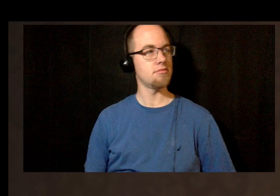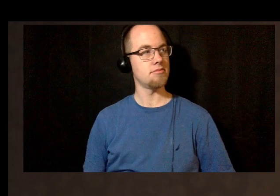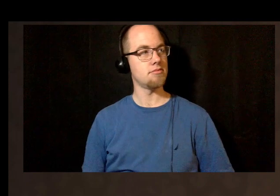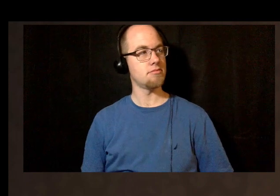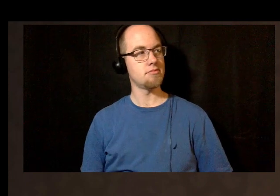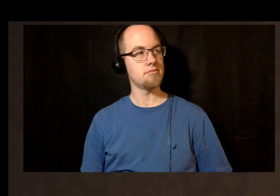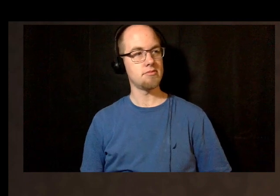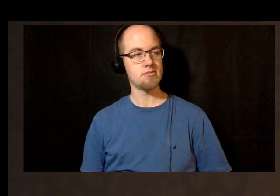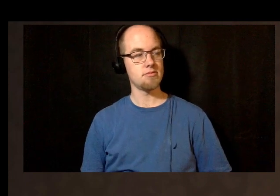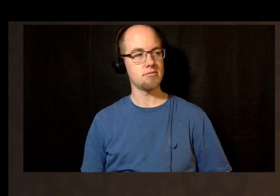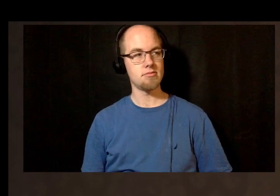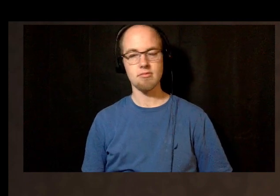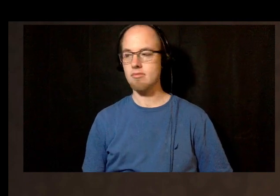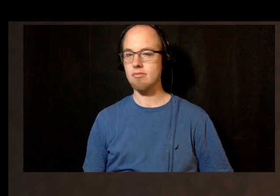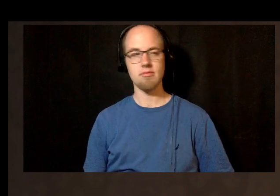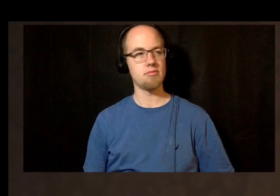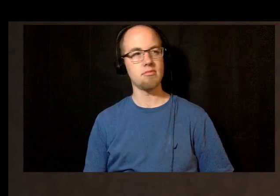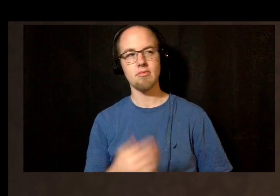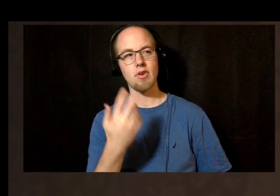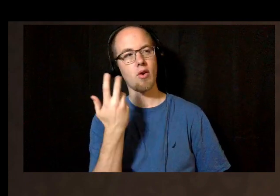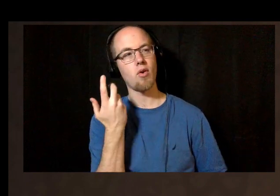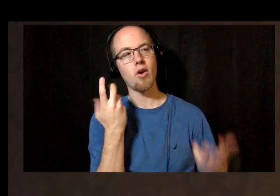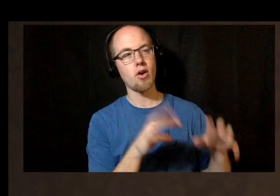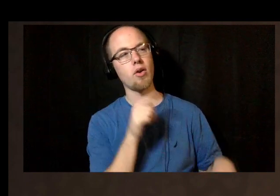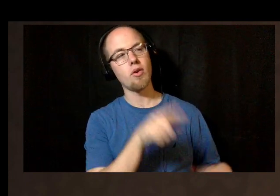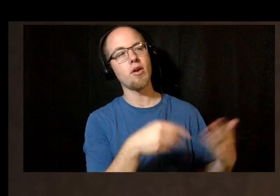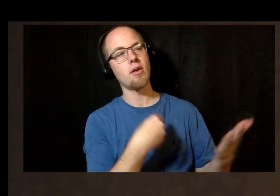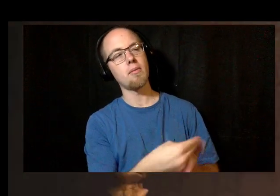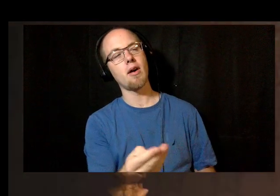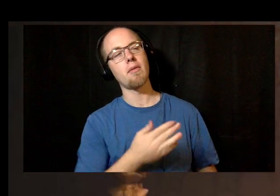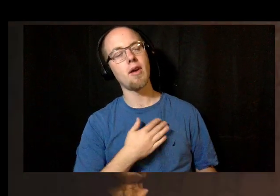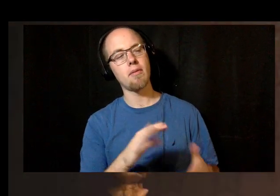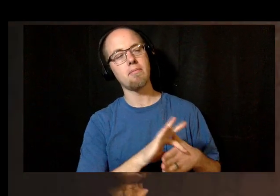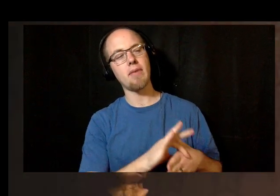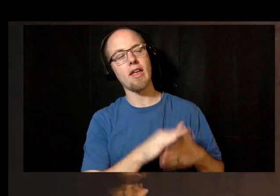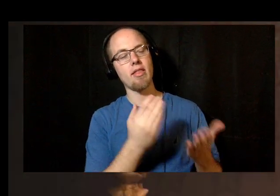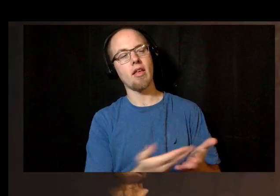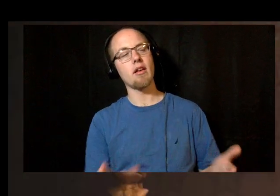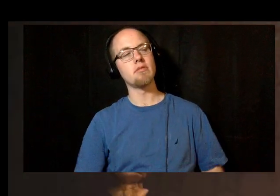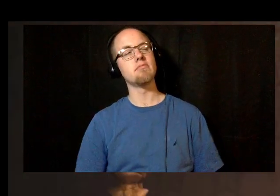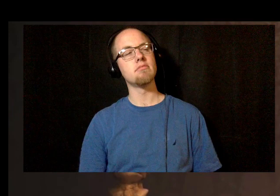I no longer wish for you to purchase my meat products.